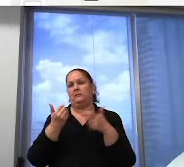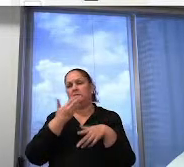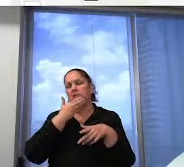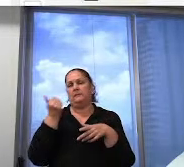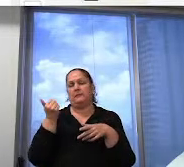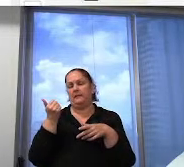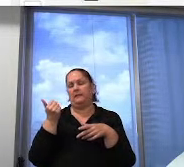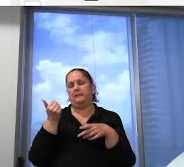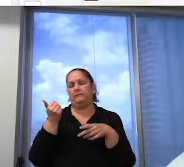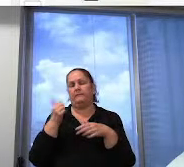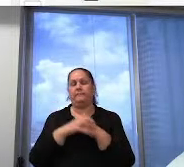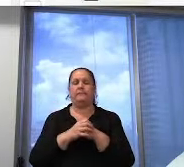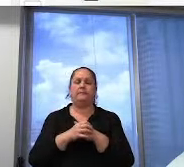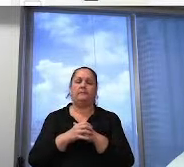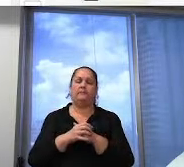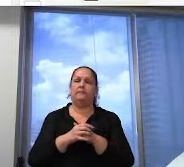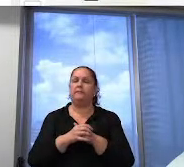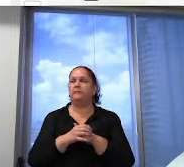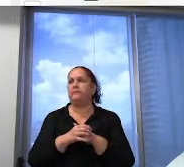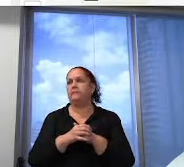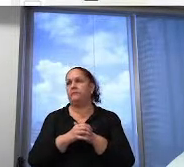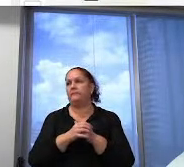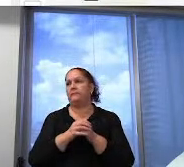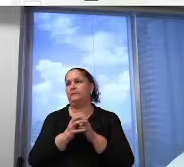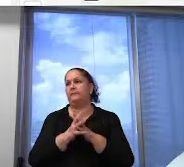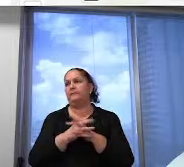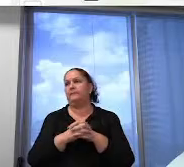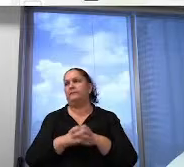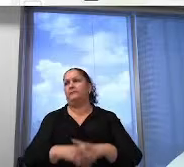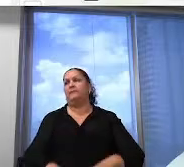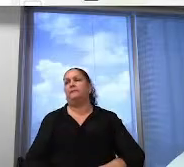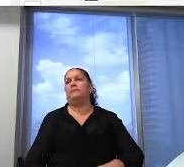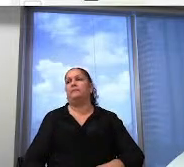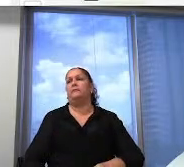determine what is the best approach to take on a particular project.